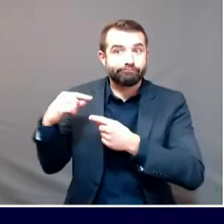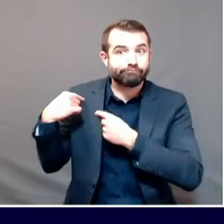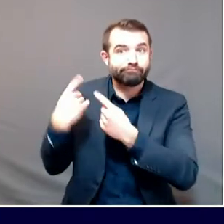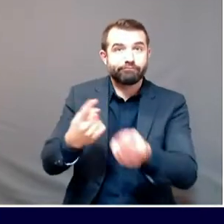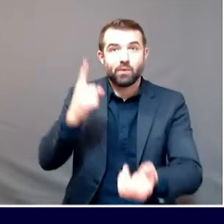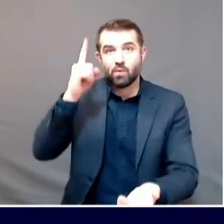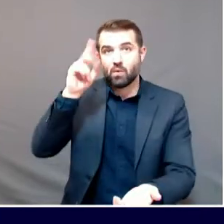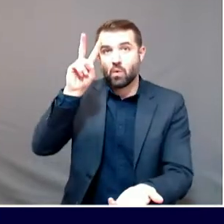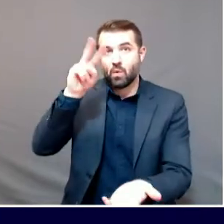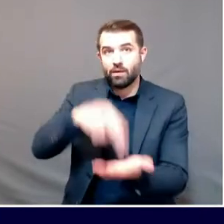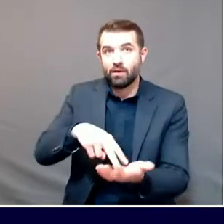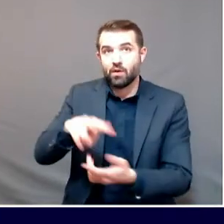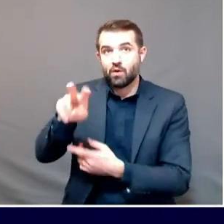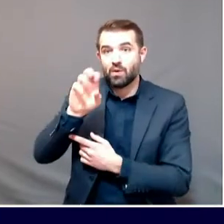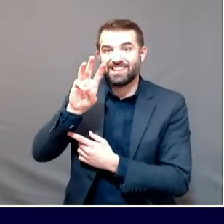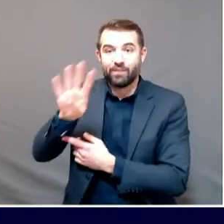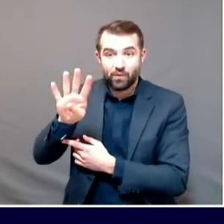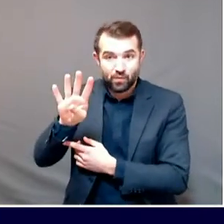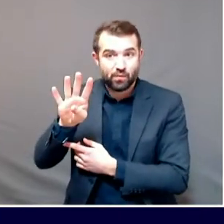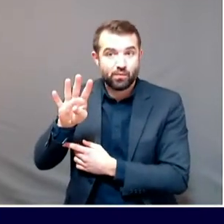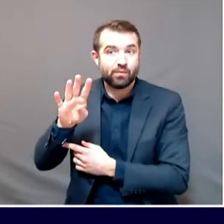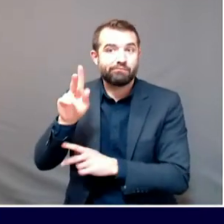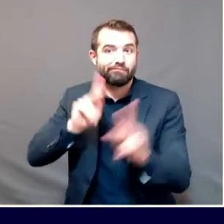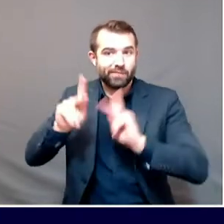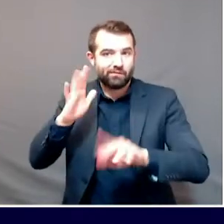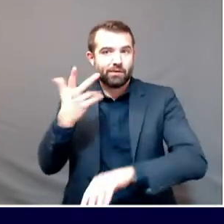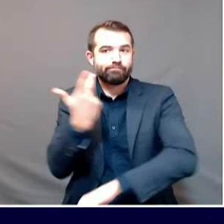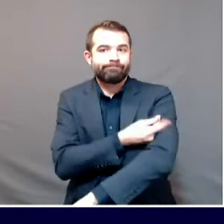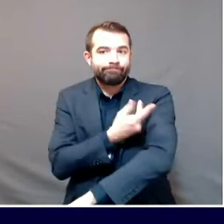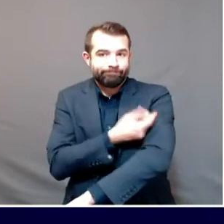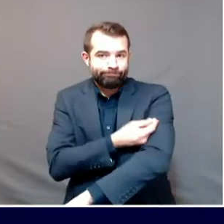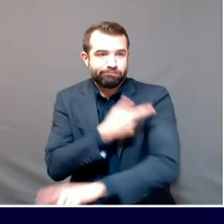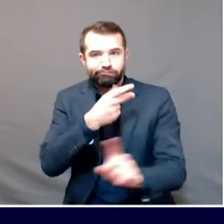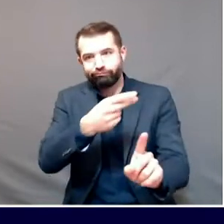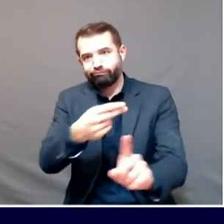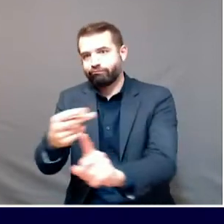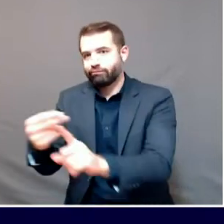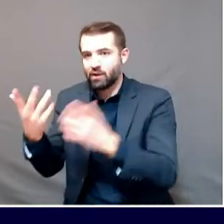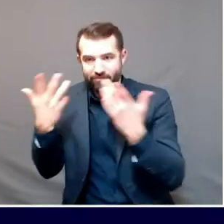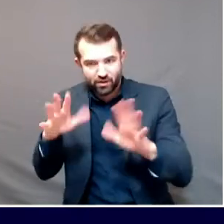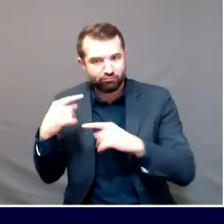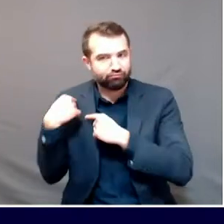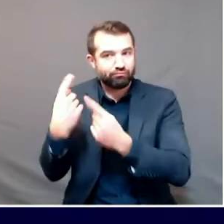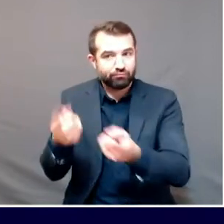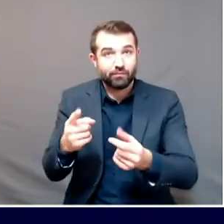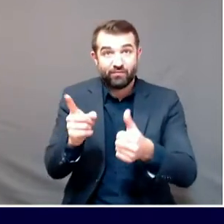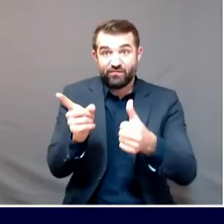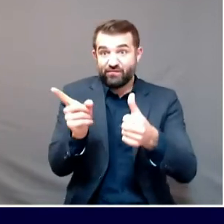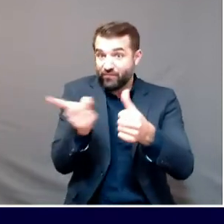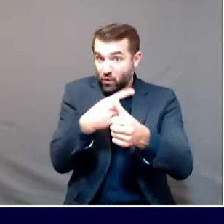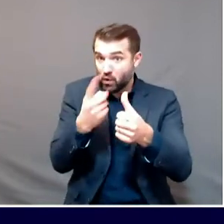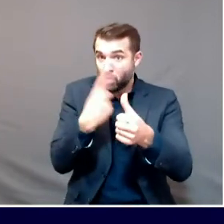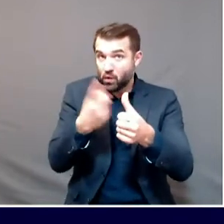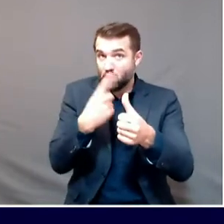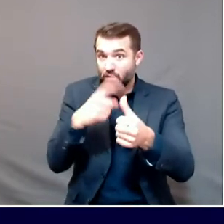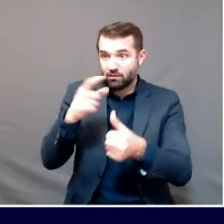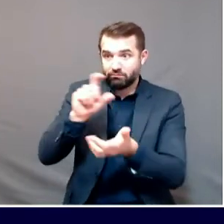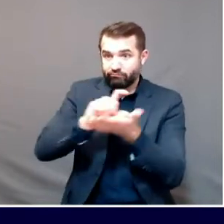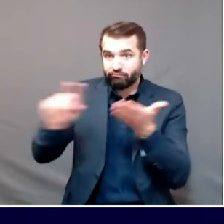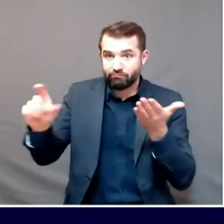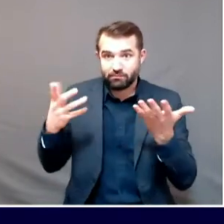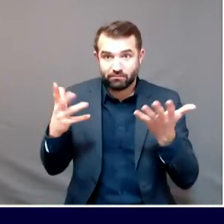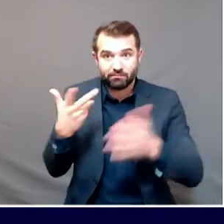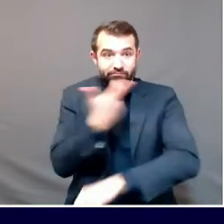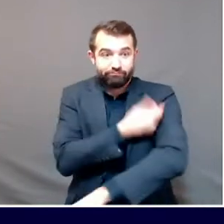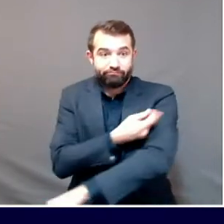2,264 people across the state of Maine who have received their first dose of the COVID-19 vaccine. Again,